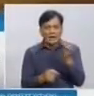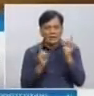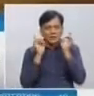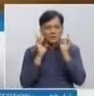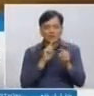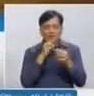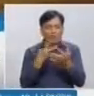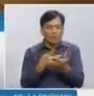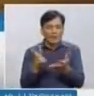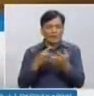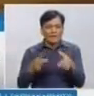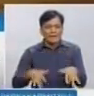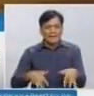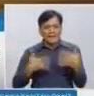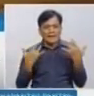away lives,